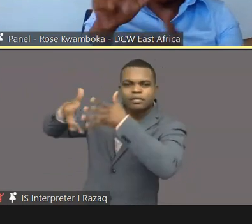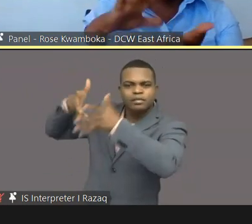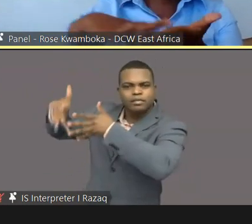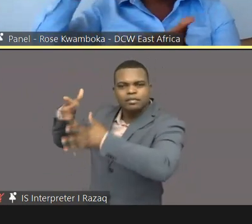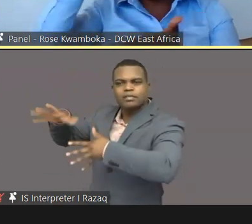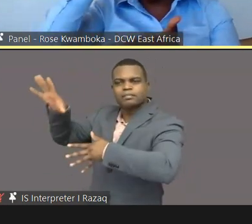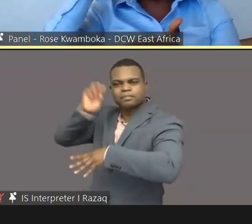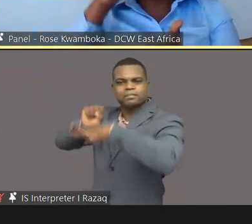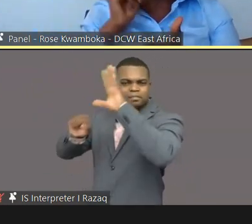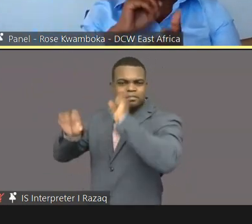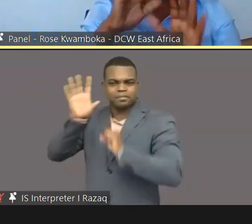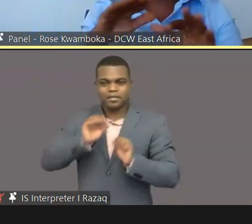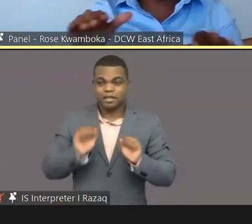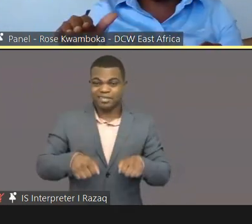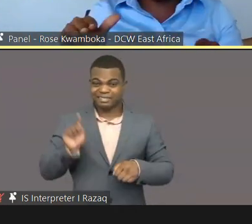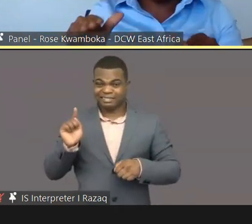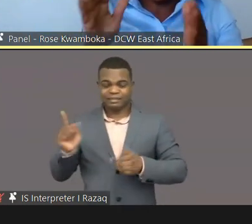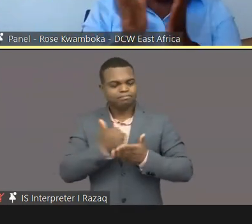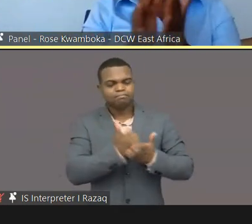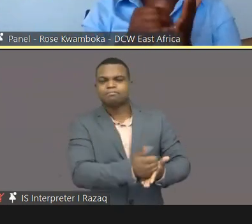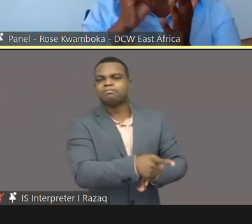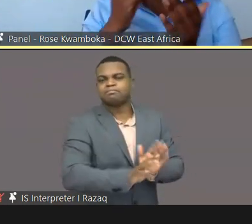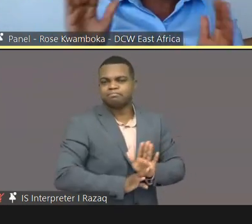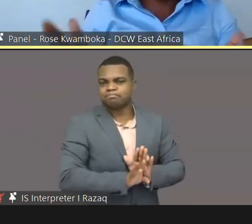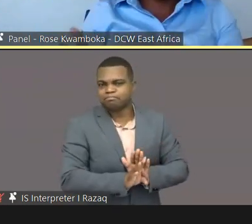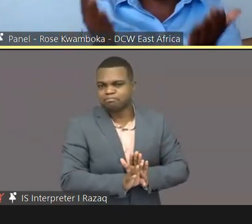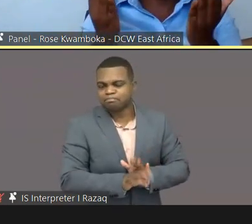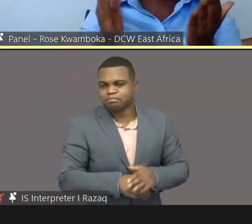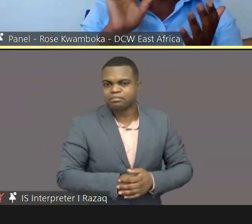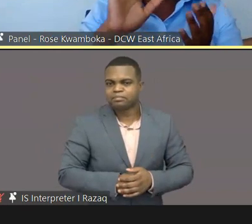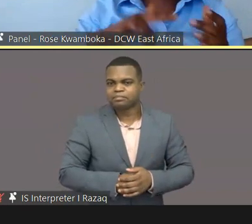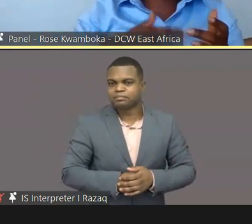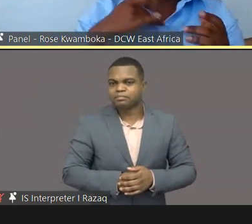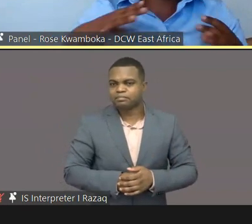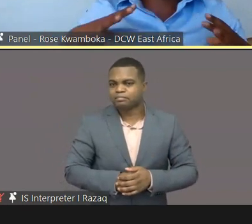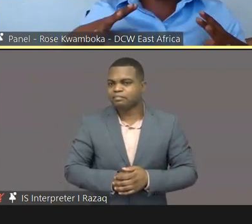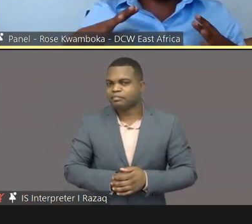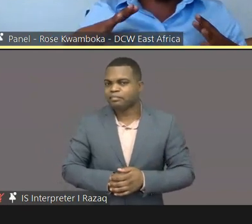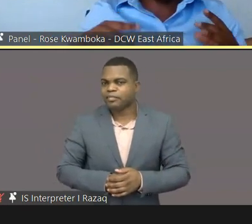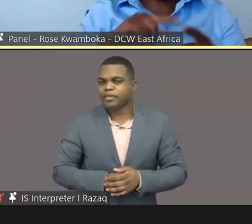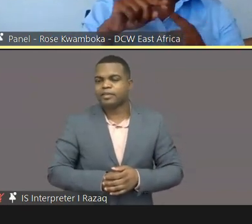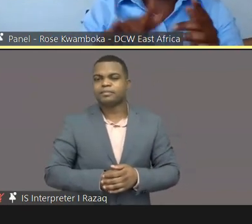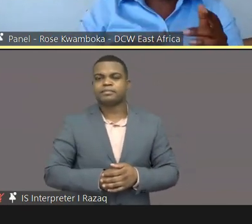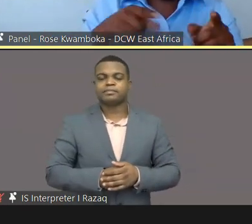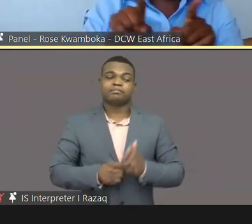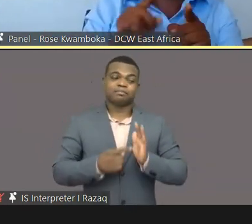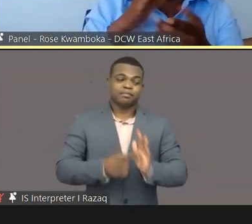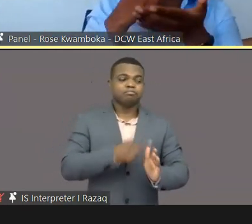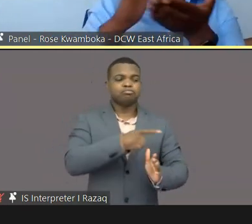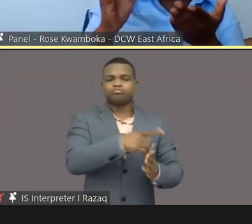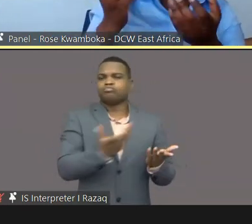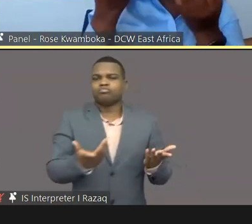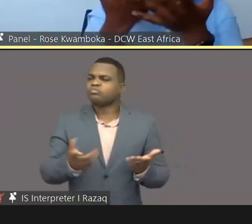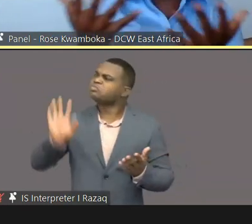This is the incidental learning for the deaf children, and it will enhance their self-esteem when